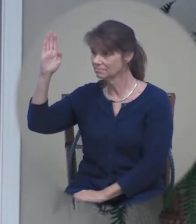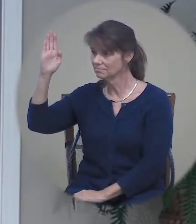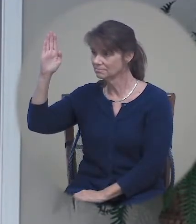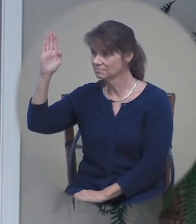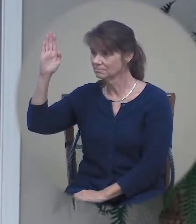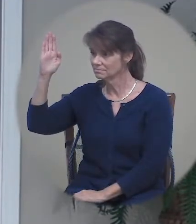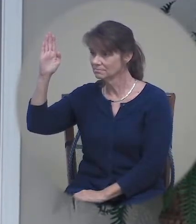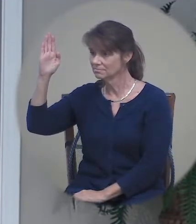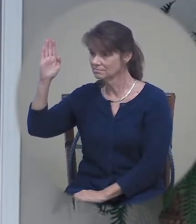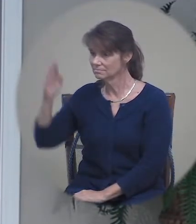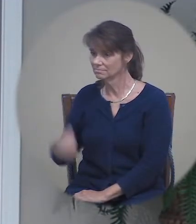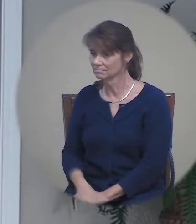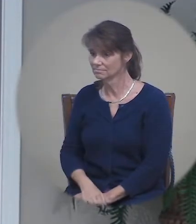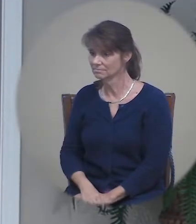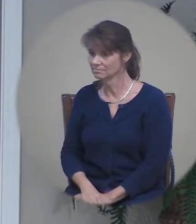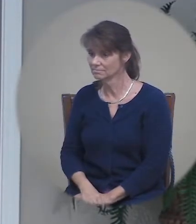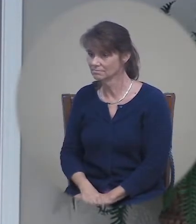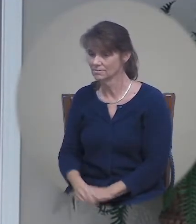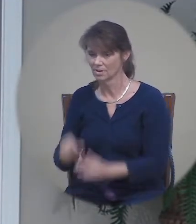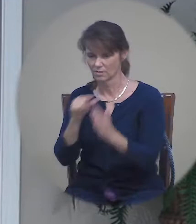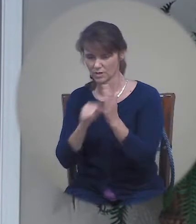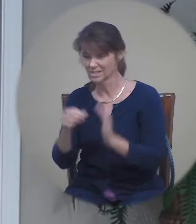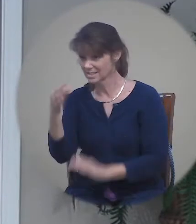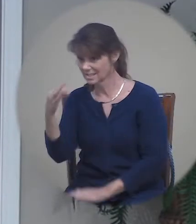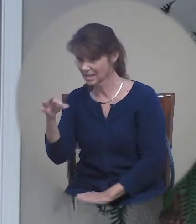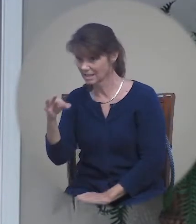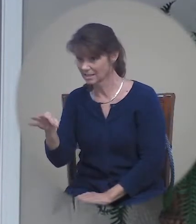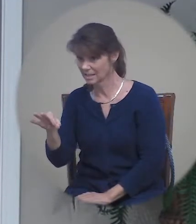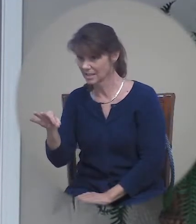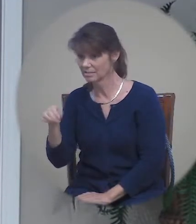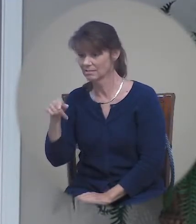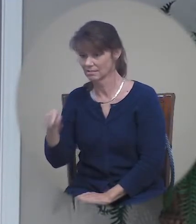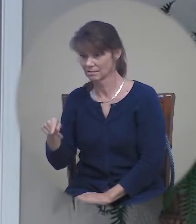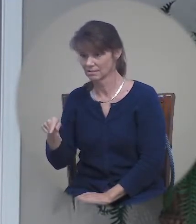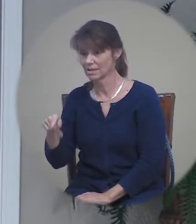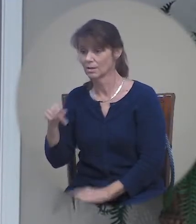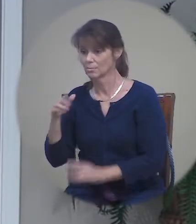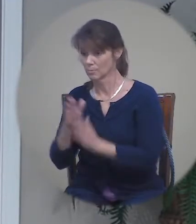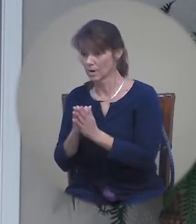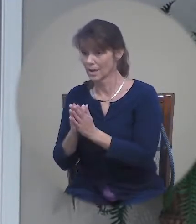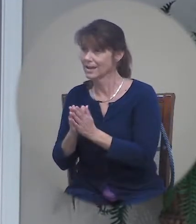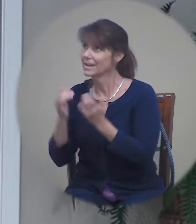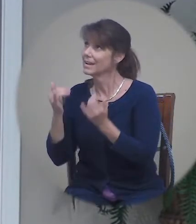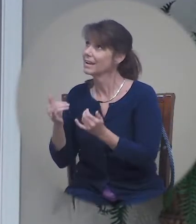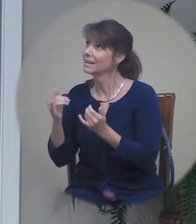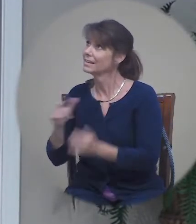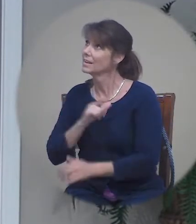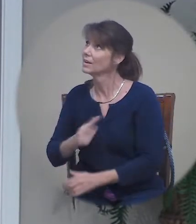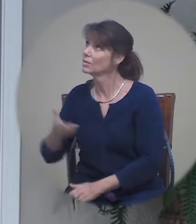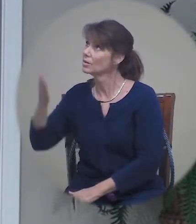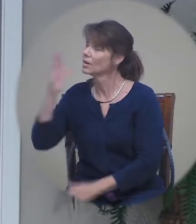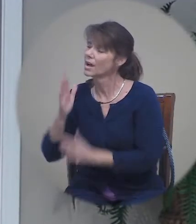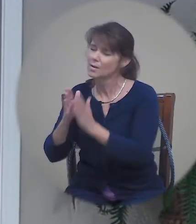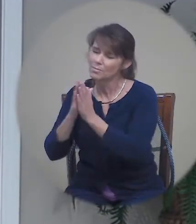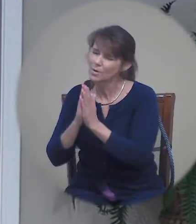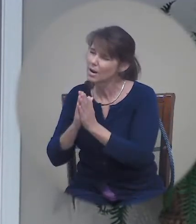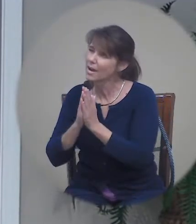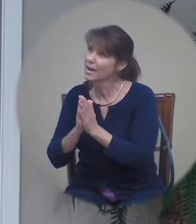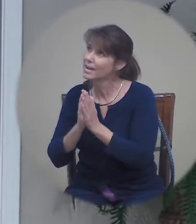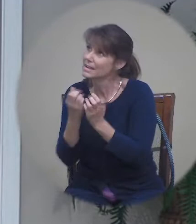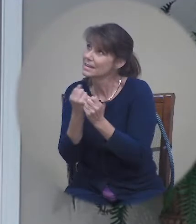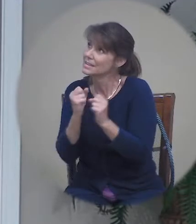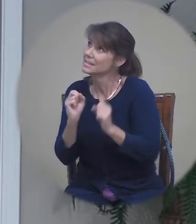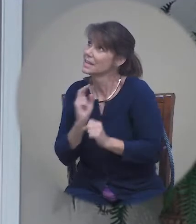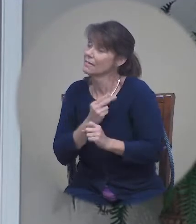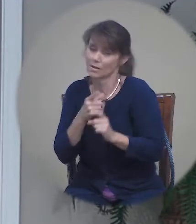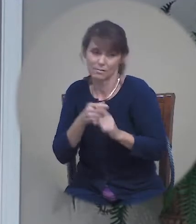Look at verse 19. He says, Now, O Lord our God, I pray, deliver us from his hand, that all